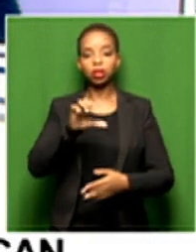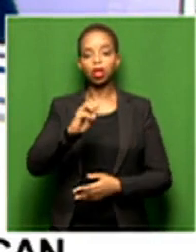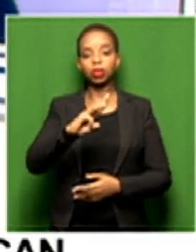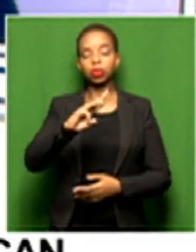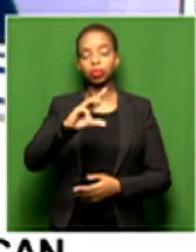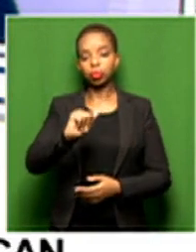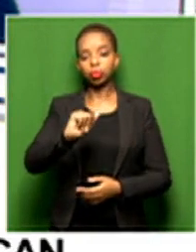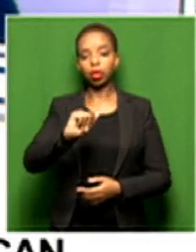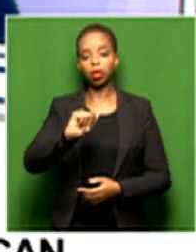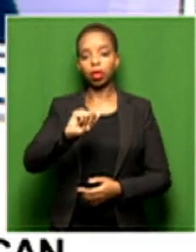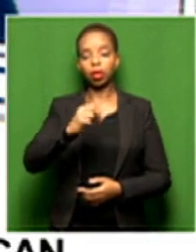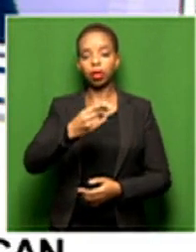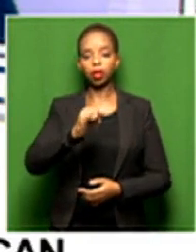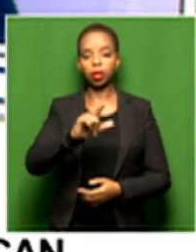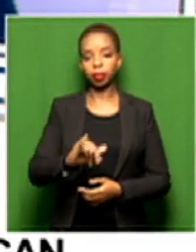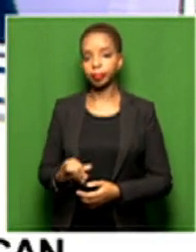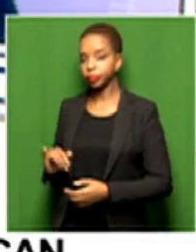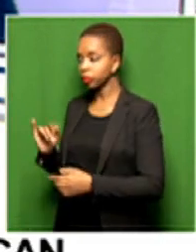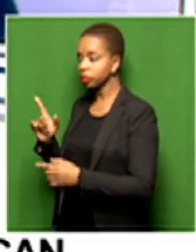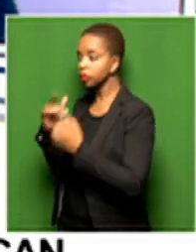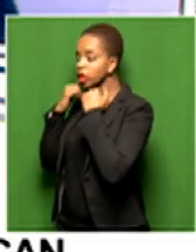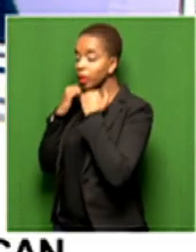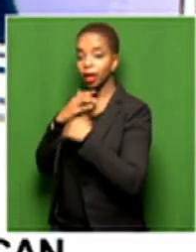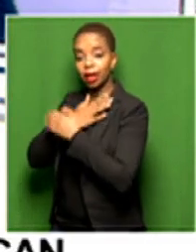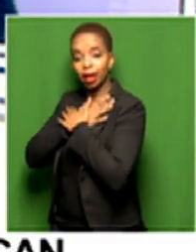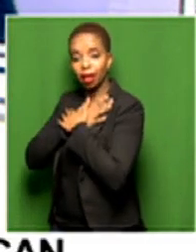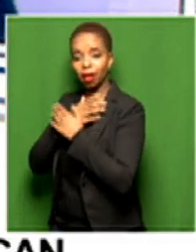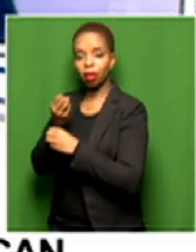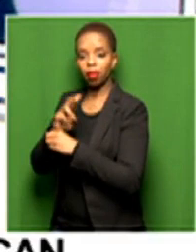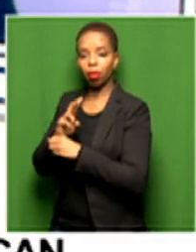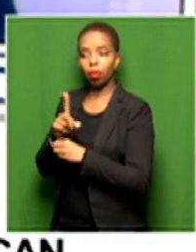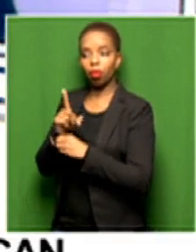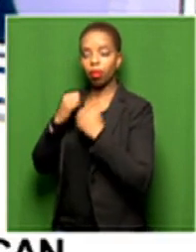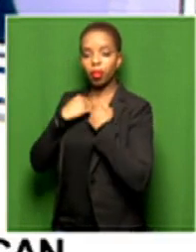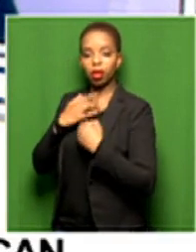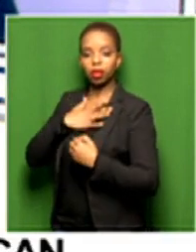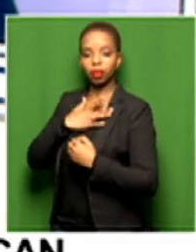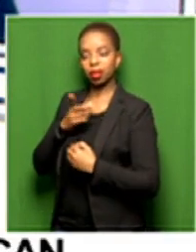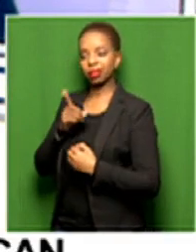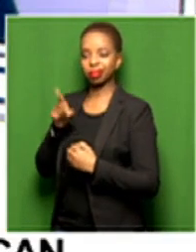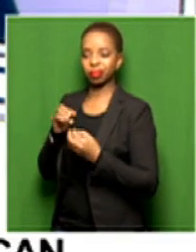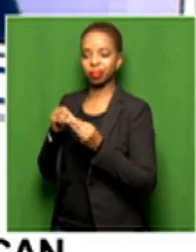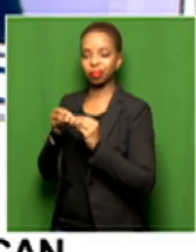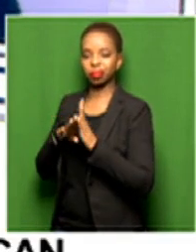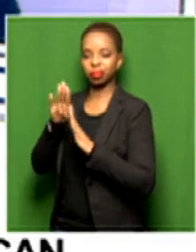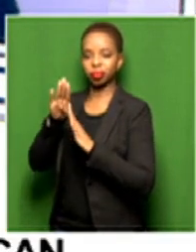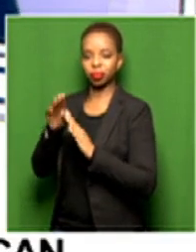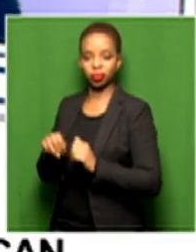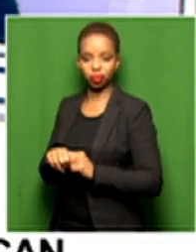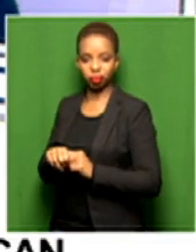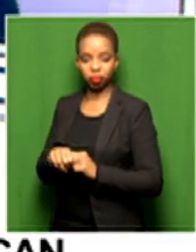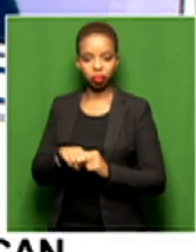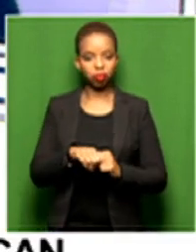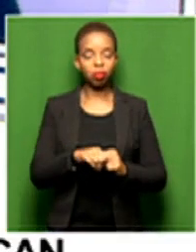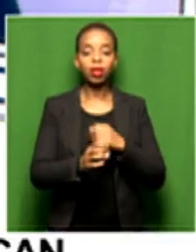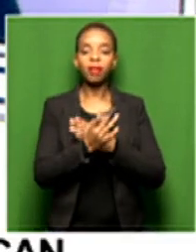parents? Are the parents loving it, or is it something that parents feel needs a bit of work? I mean, the feedback